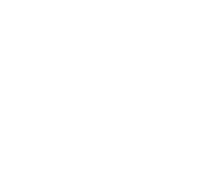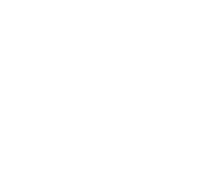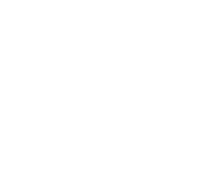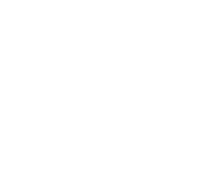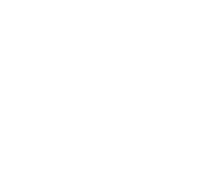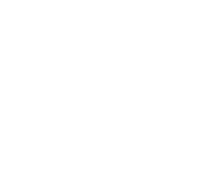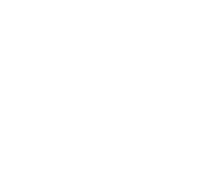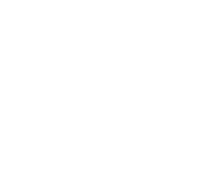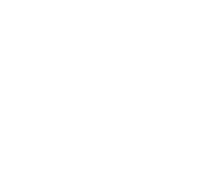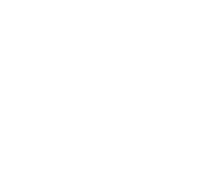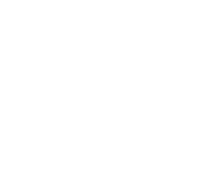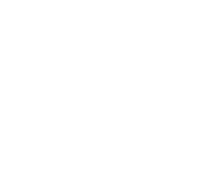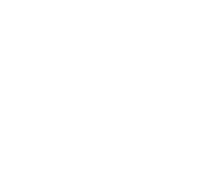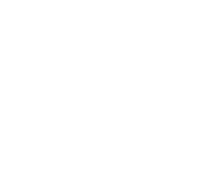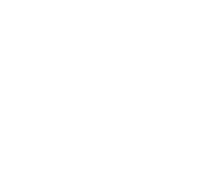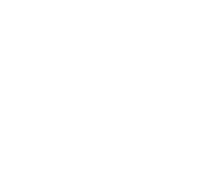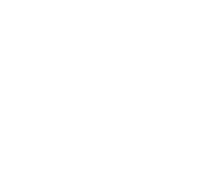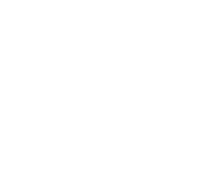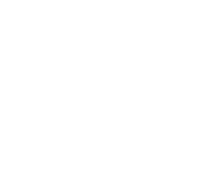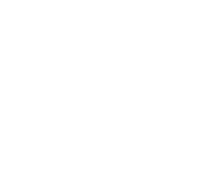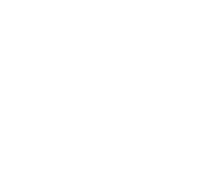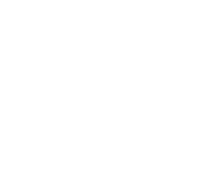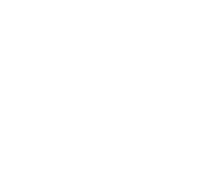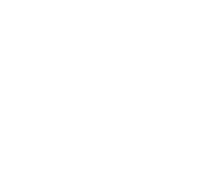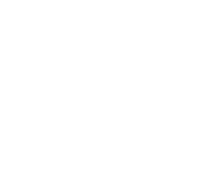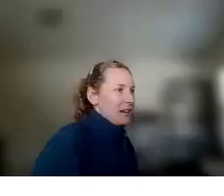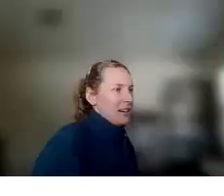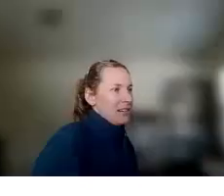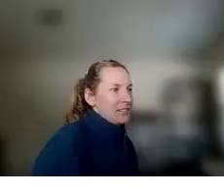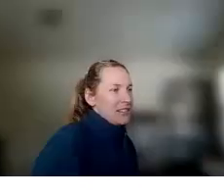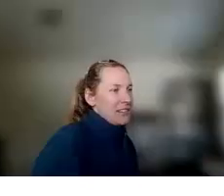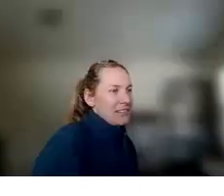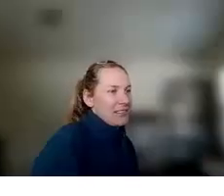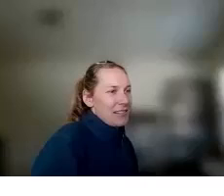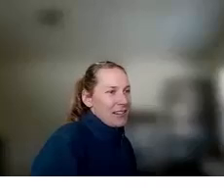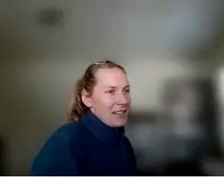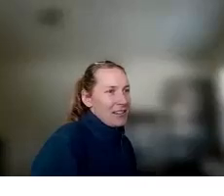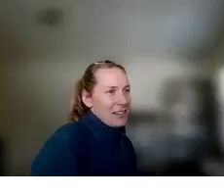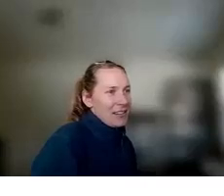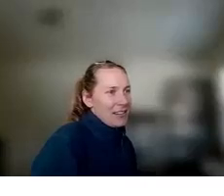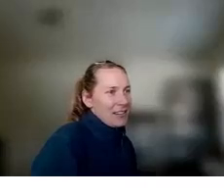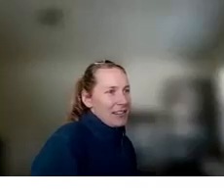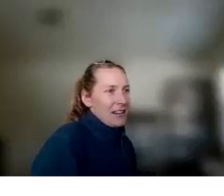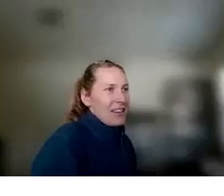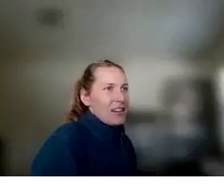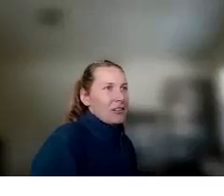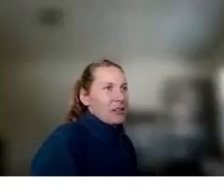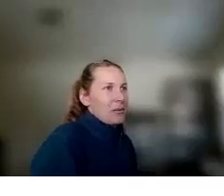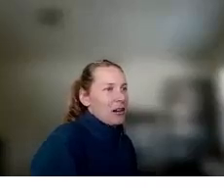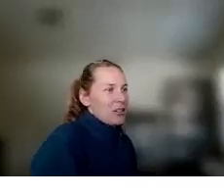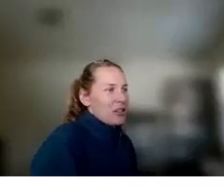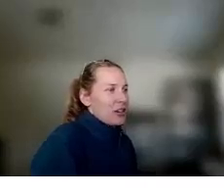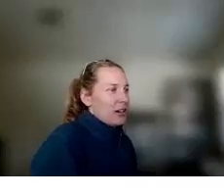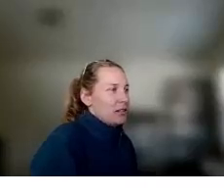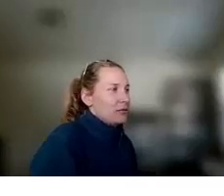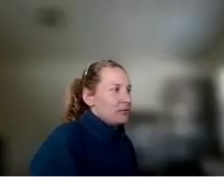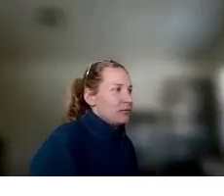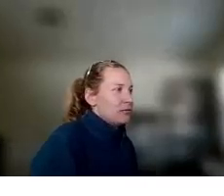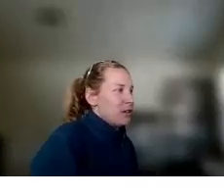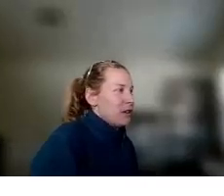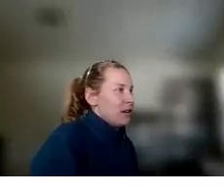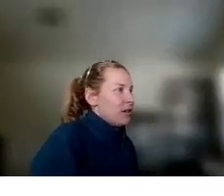Otherwise, it looks like people are already jumping off. Okay. Thank you, everyone. Yeah, thank you so much.